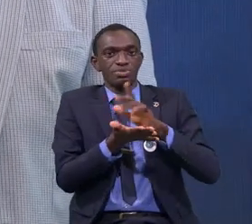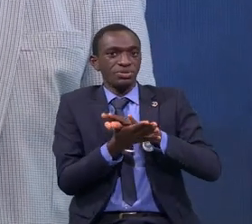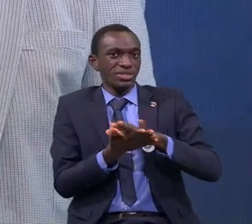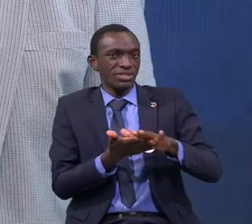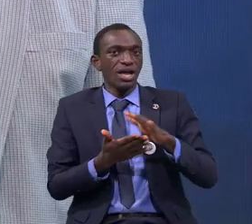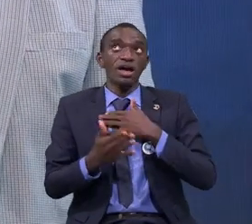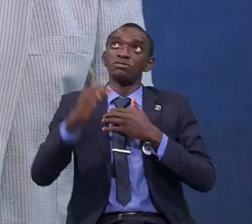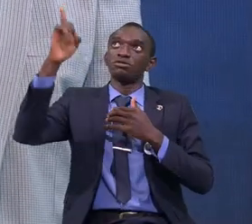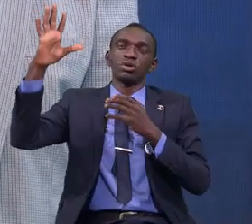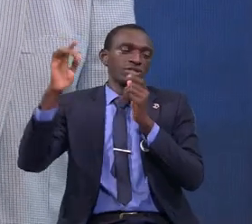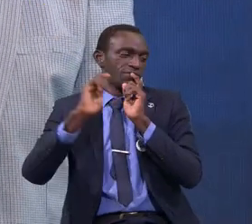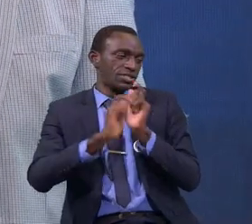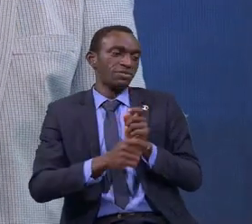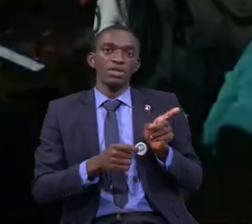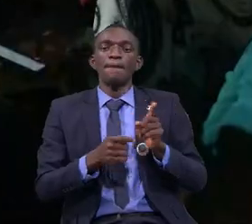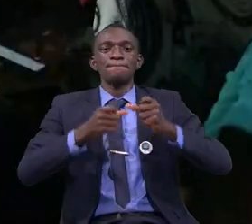The Lord will give you power.